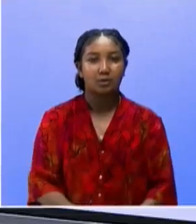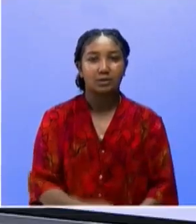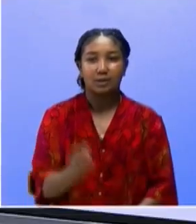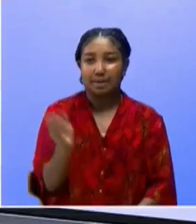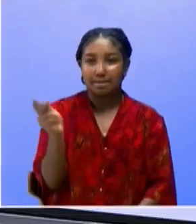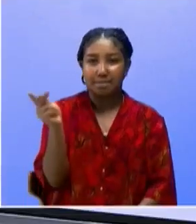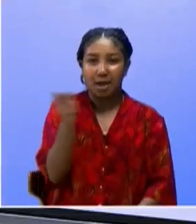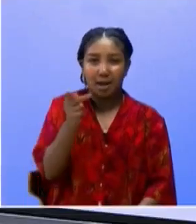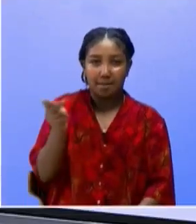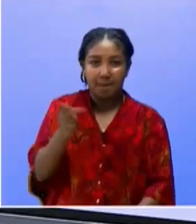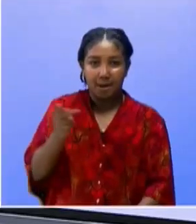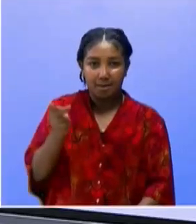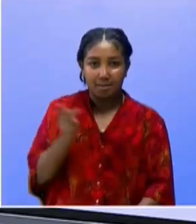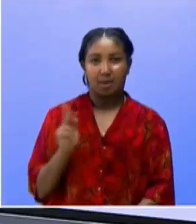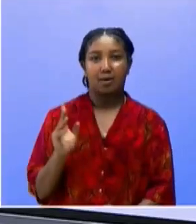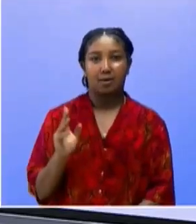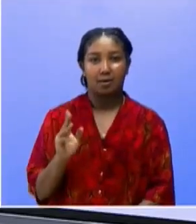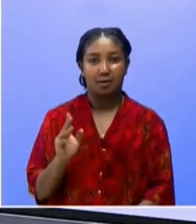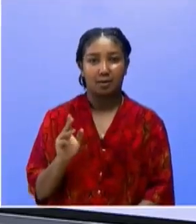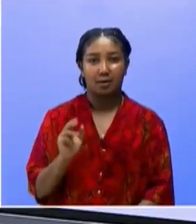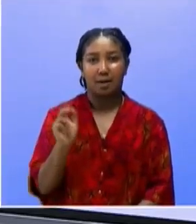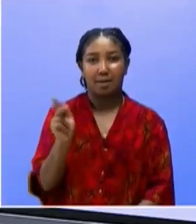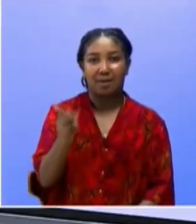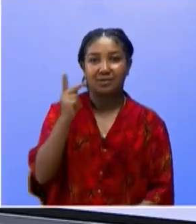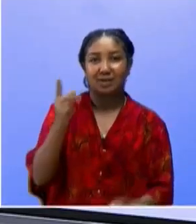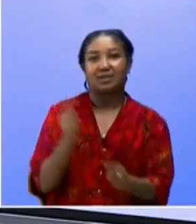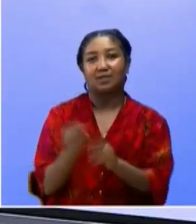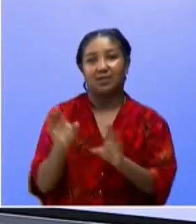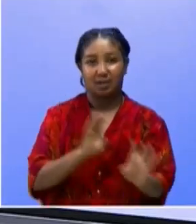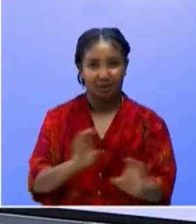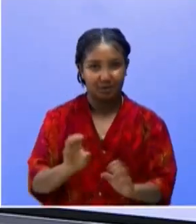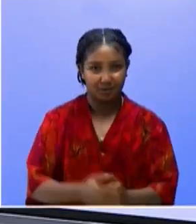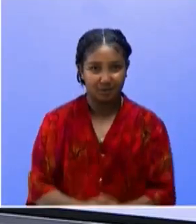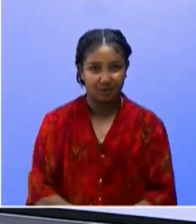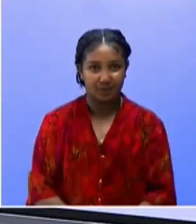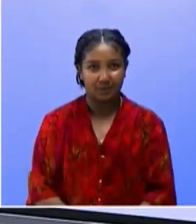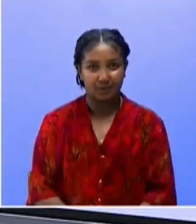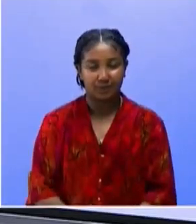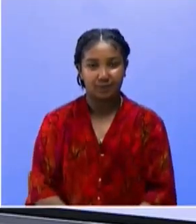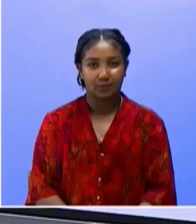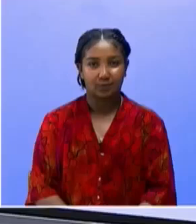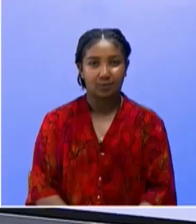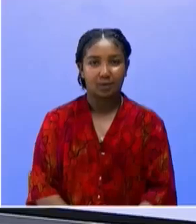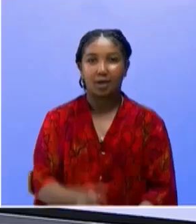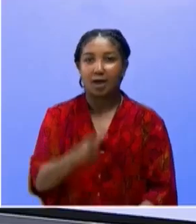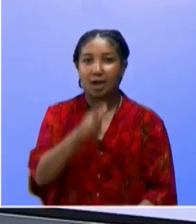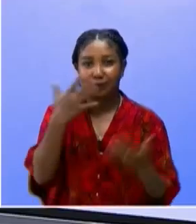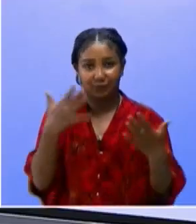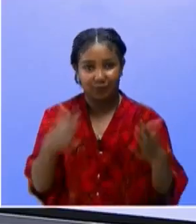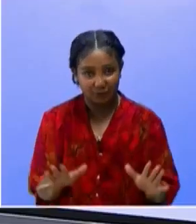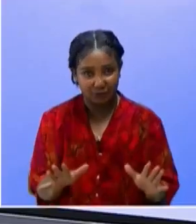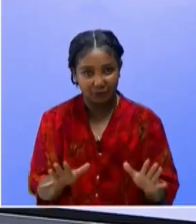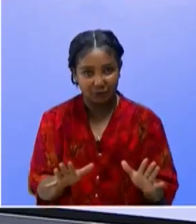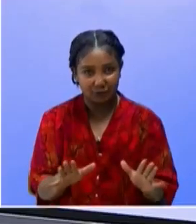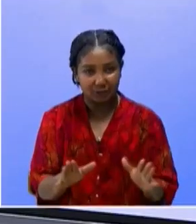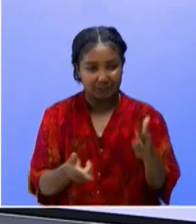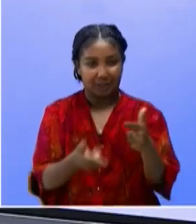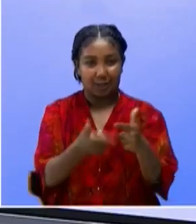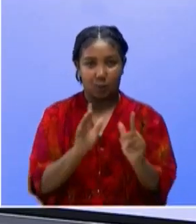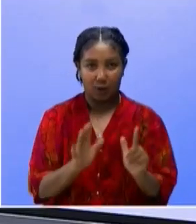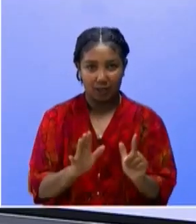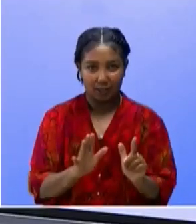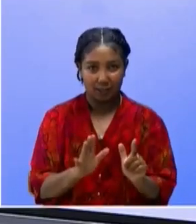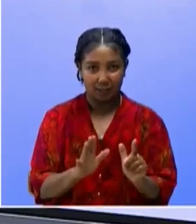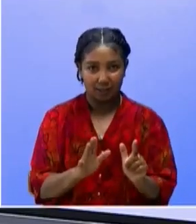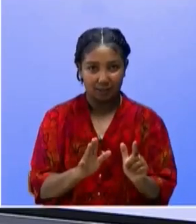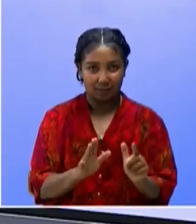pair into these two past activities. Okay? Ate my lunch, we said it is the second one,